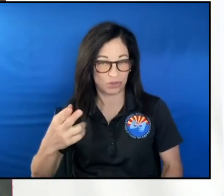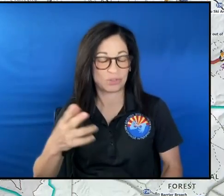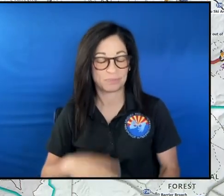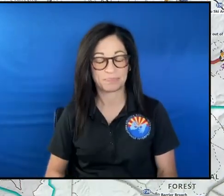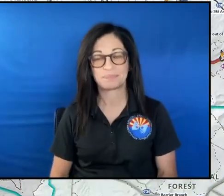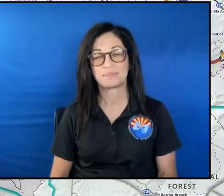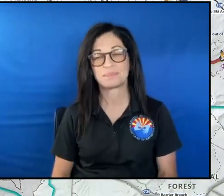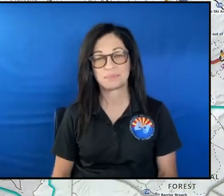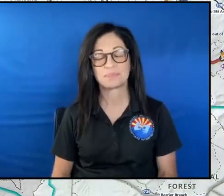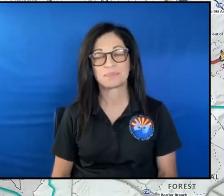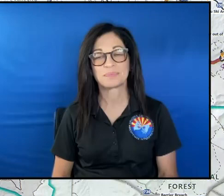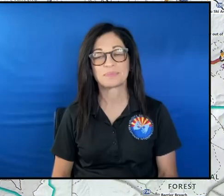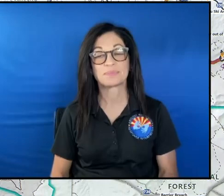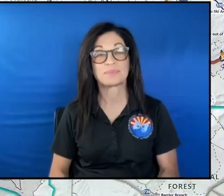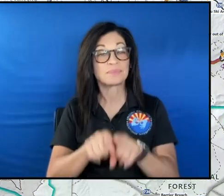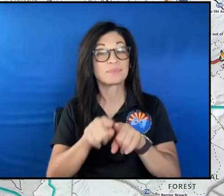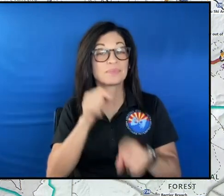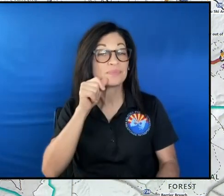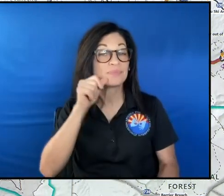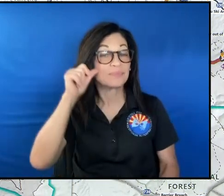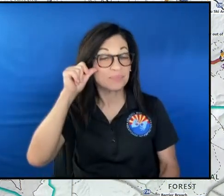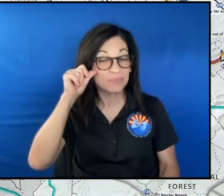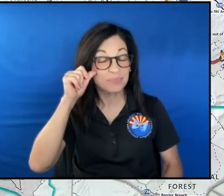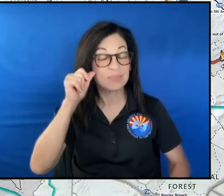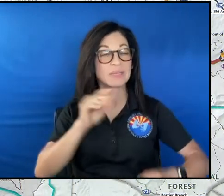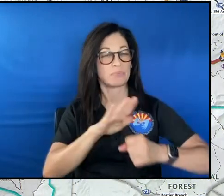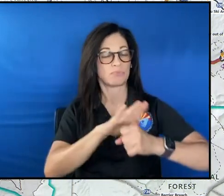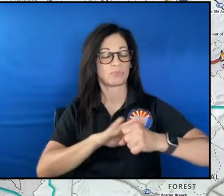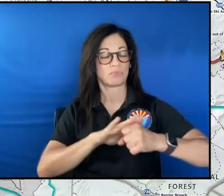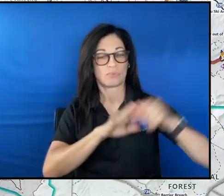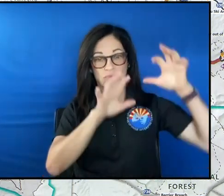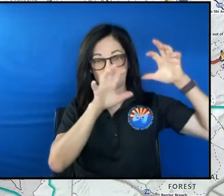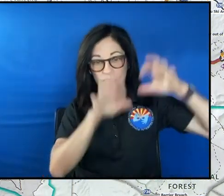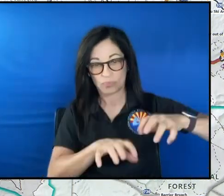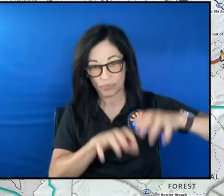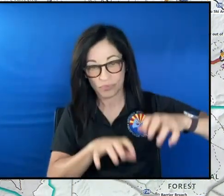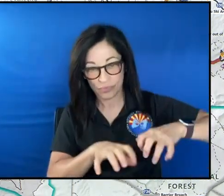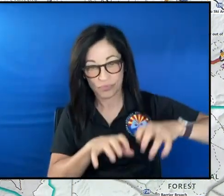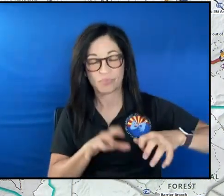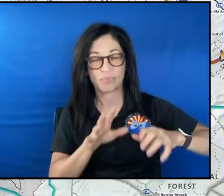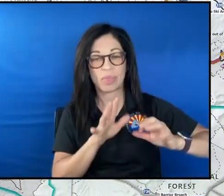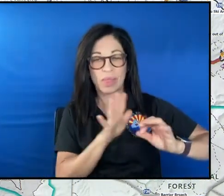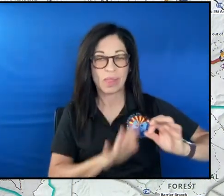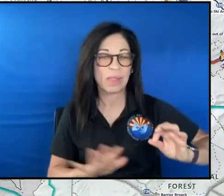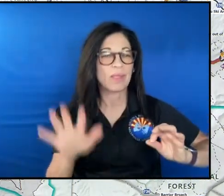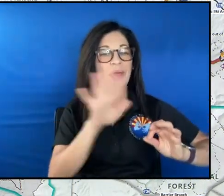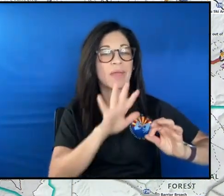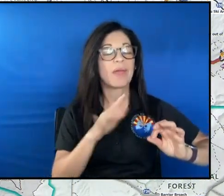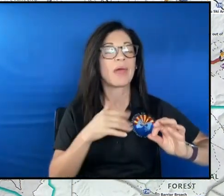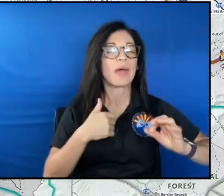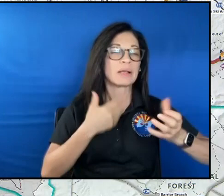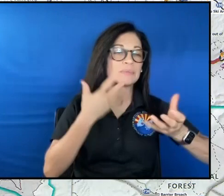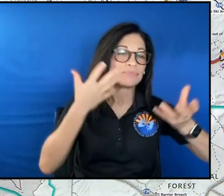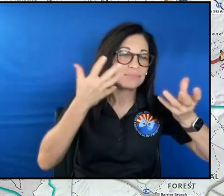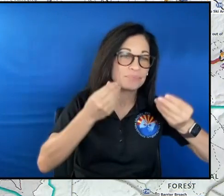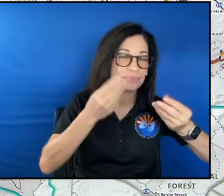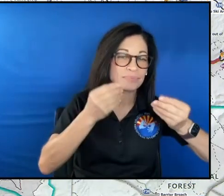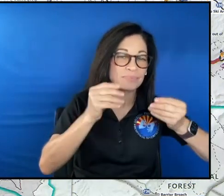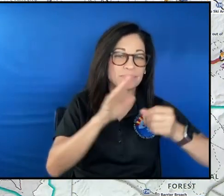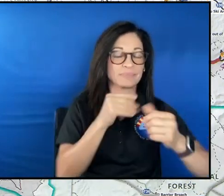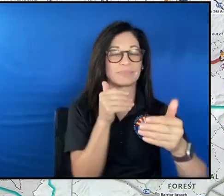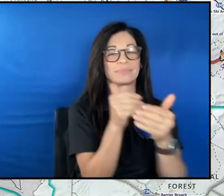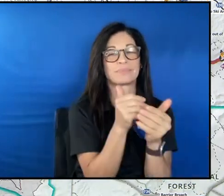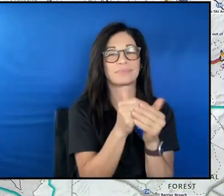yesterday we did have some isolated moisture throughout the fire, which we ended up getting a little bit of moisture here near the